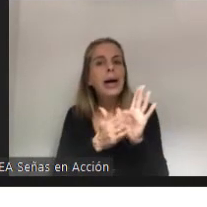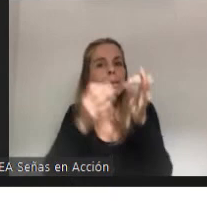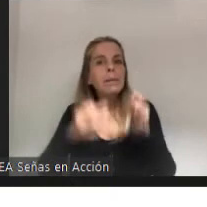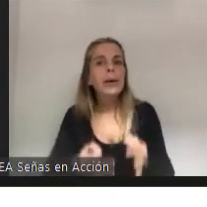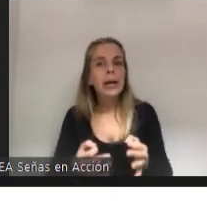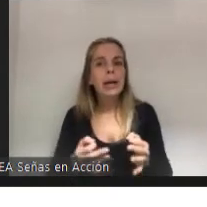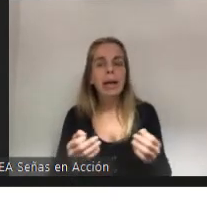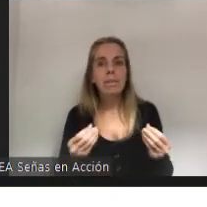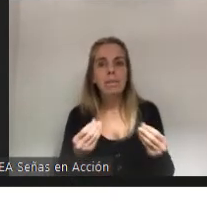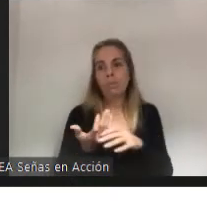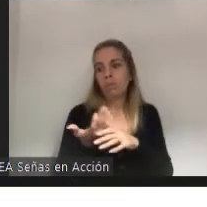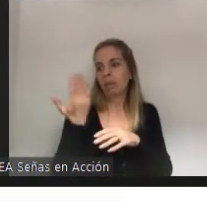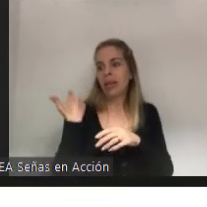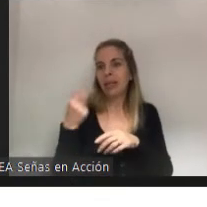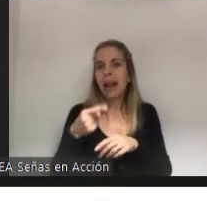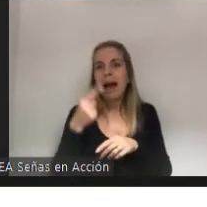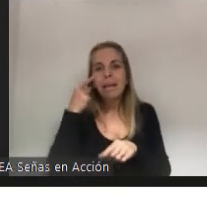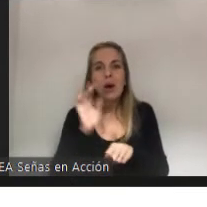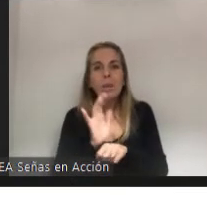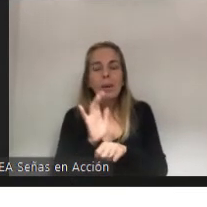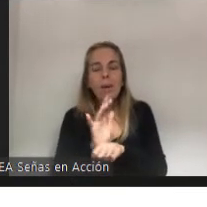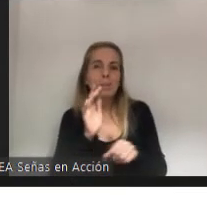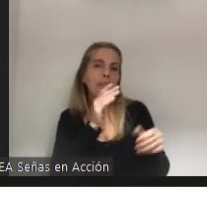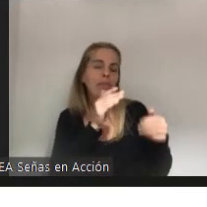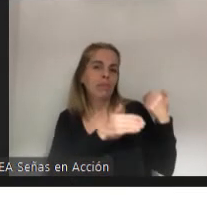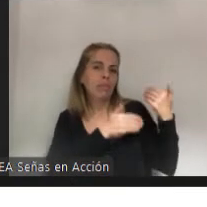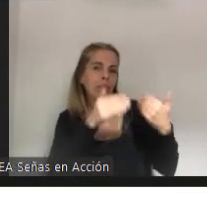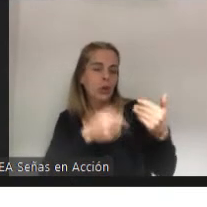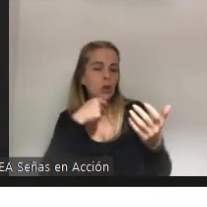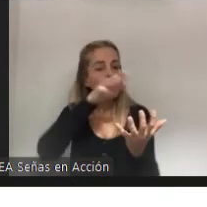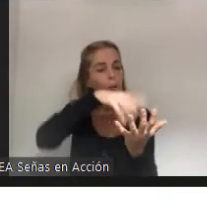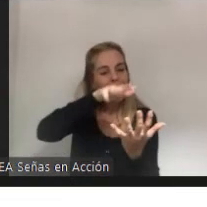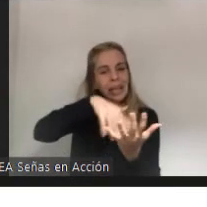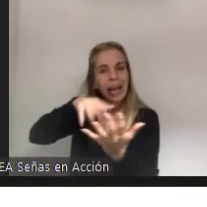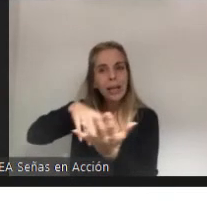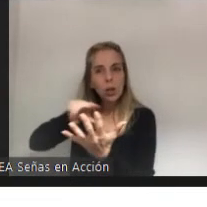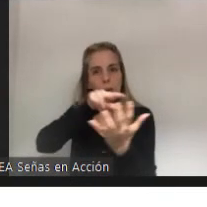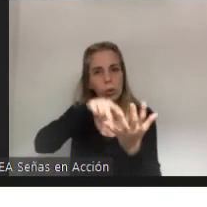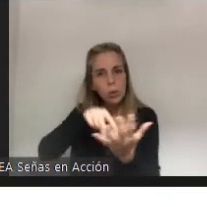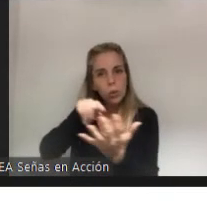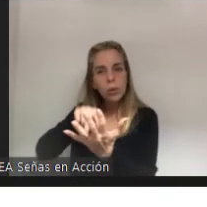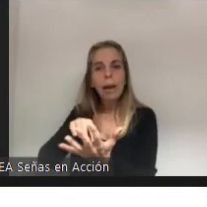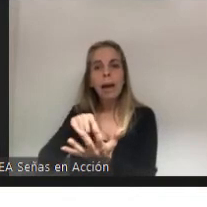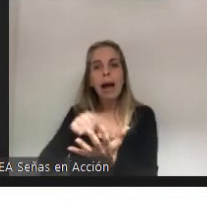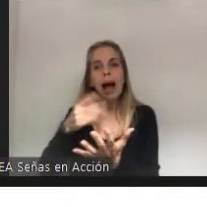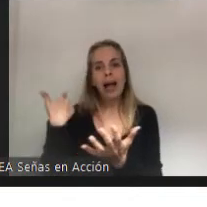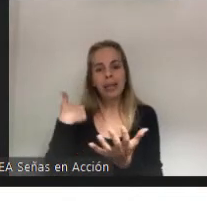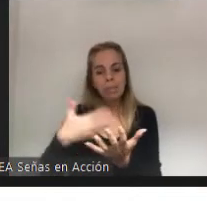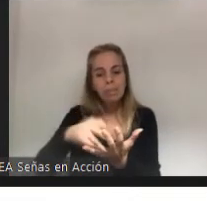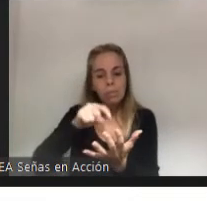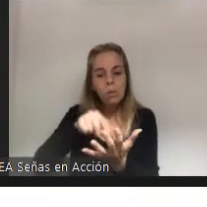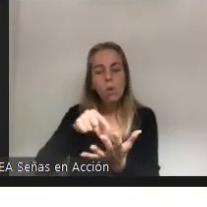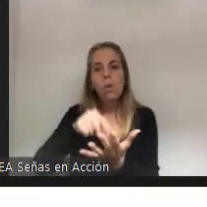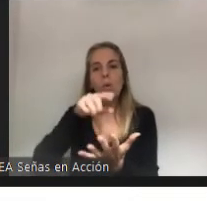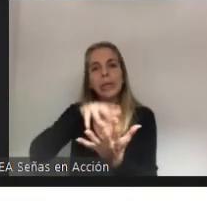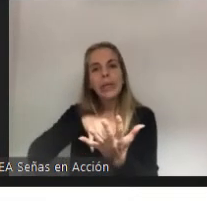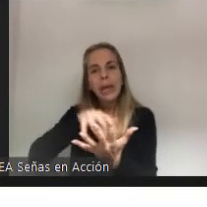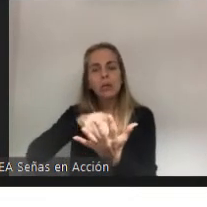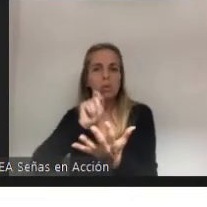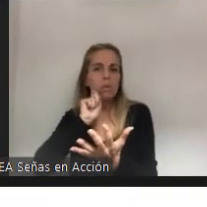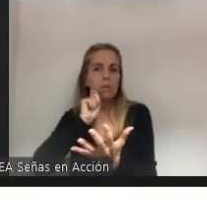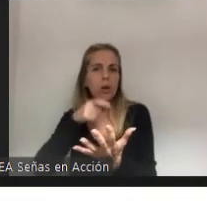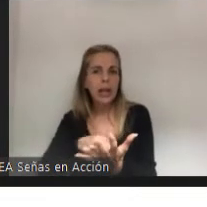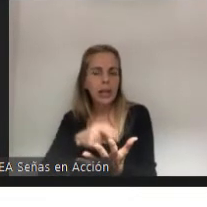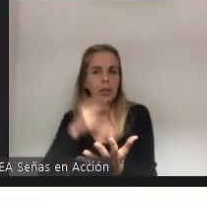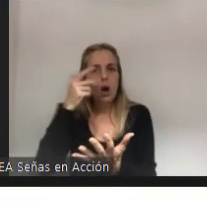fact, yesterday, when having an exercise, when I went over these texts, I came across one that is